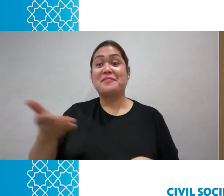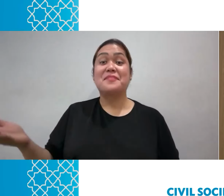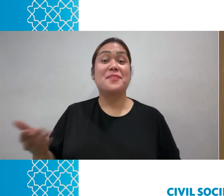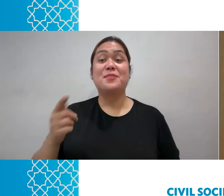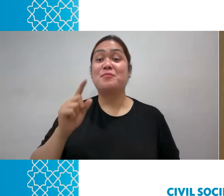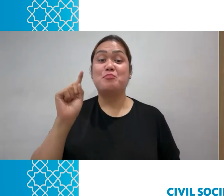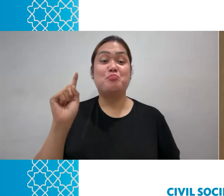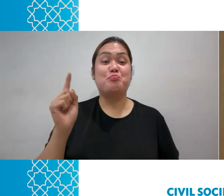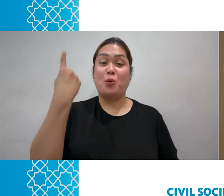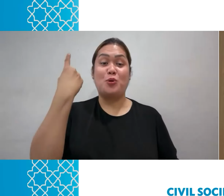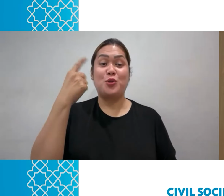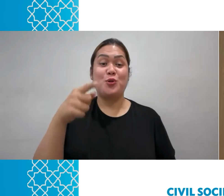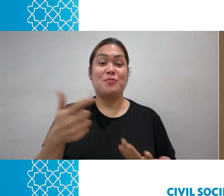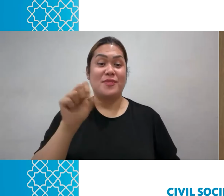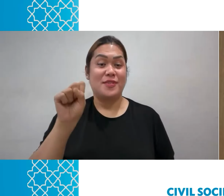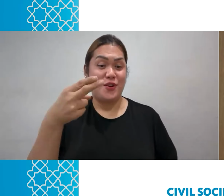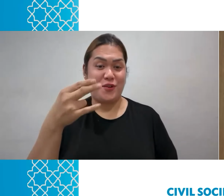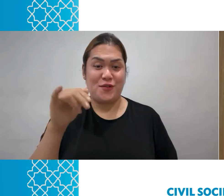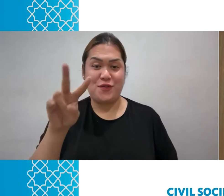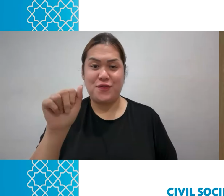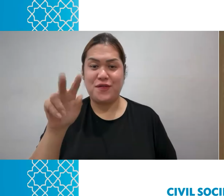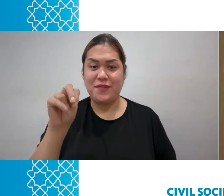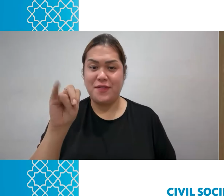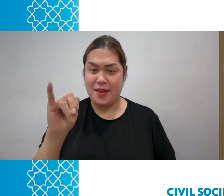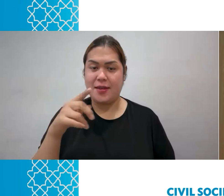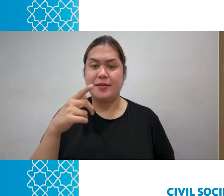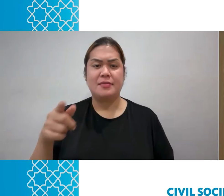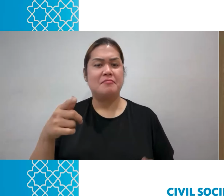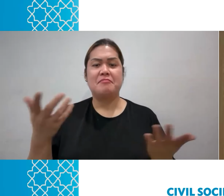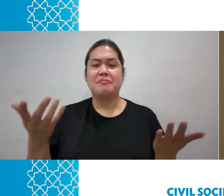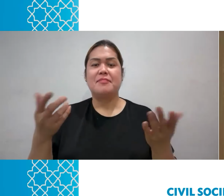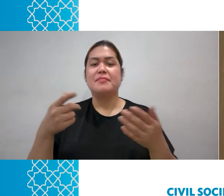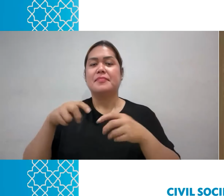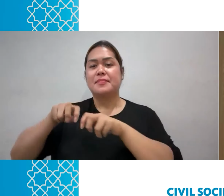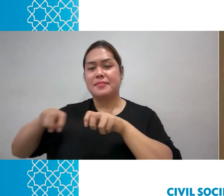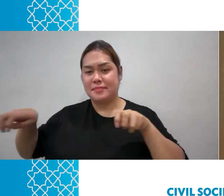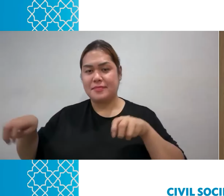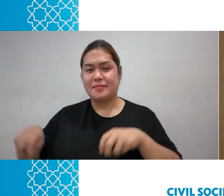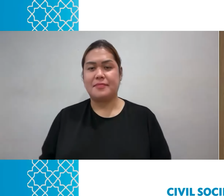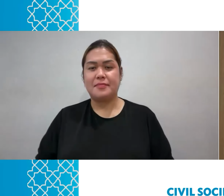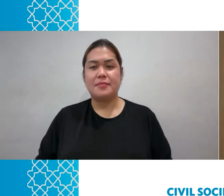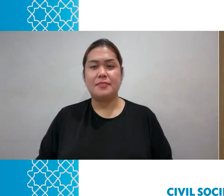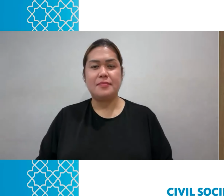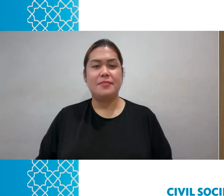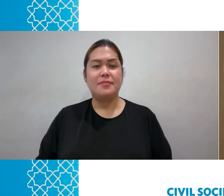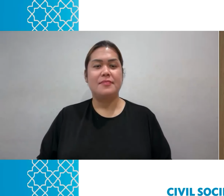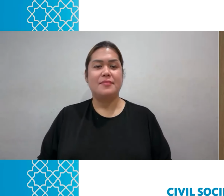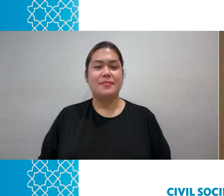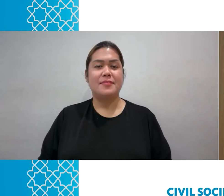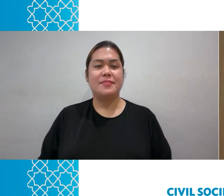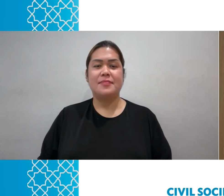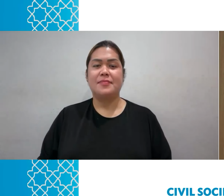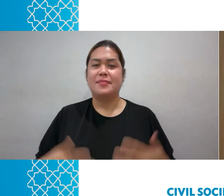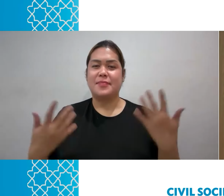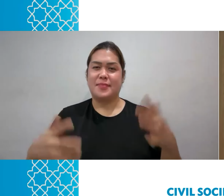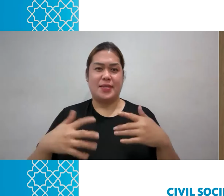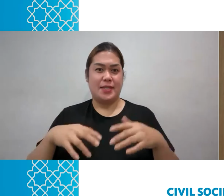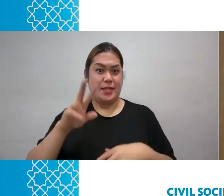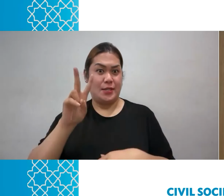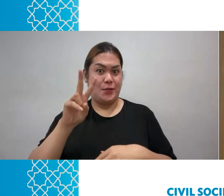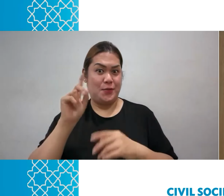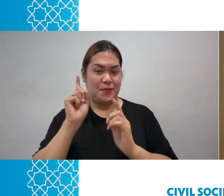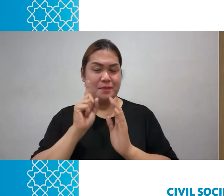and then go down the row ending in Ulfi. Please go ahead. And I will strictly keep everyone to 2 minutes so we can hear from everyone.